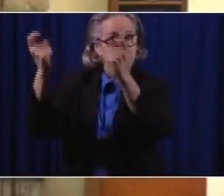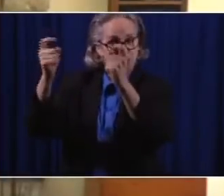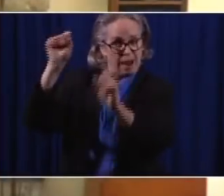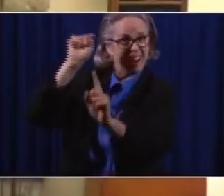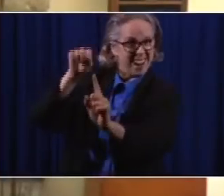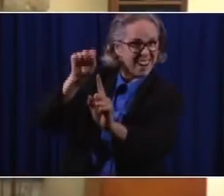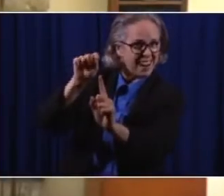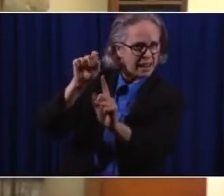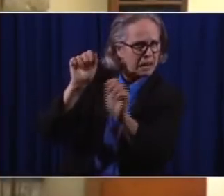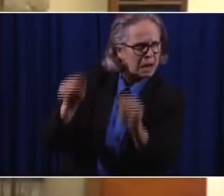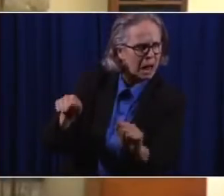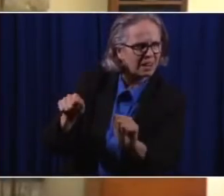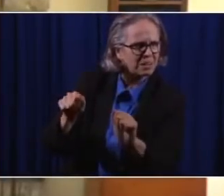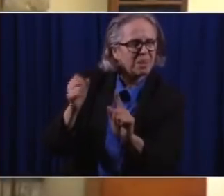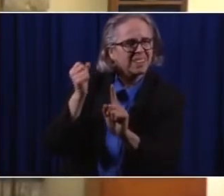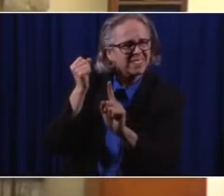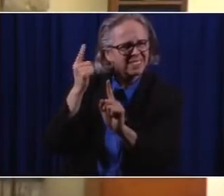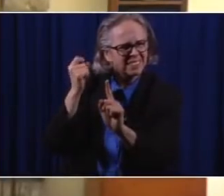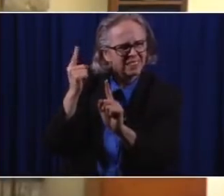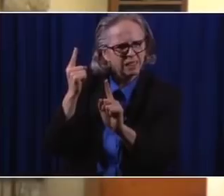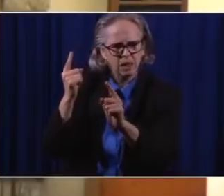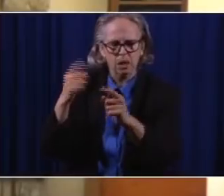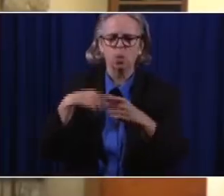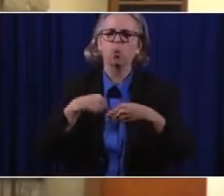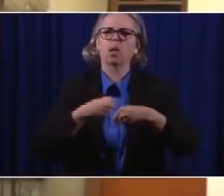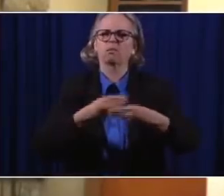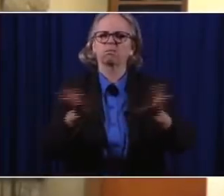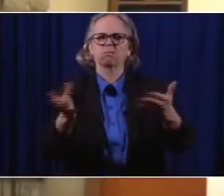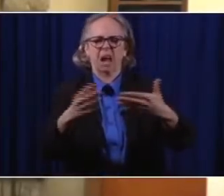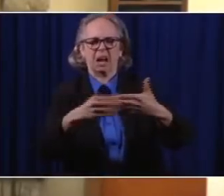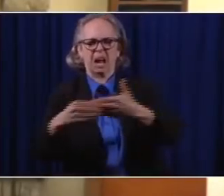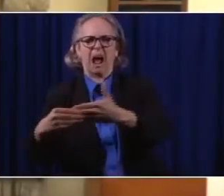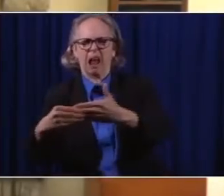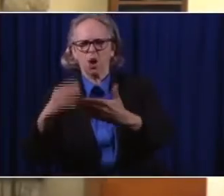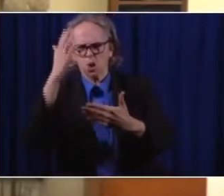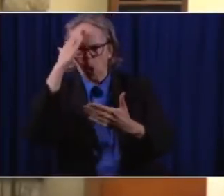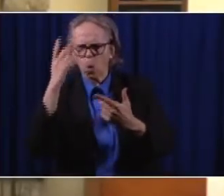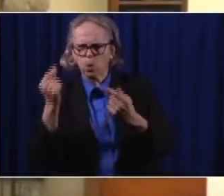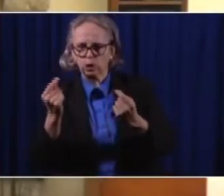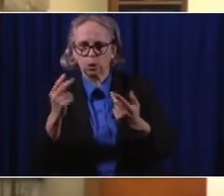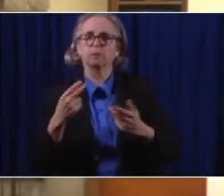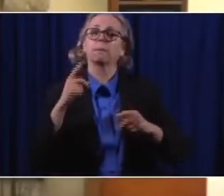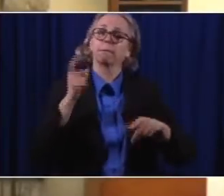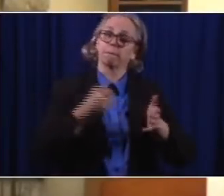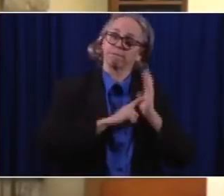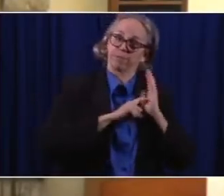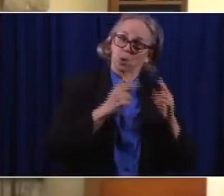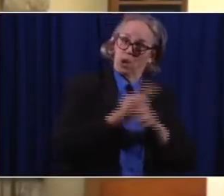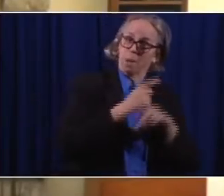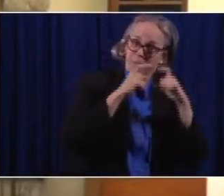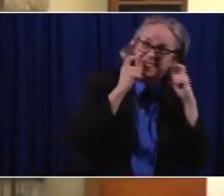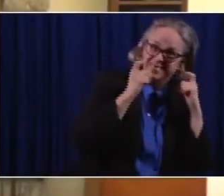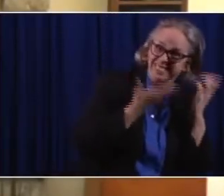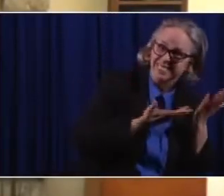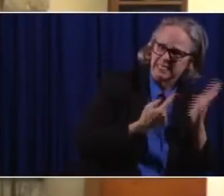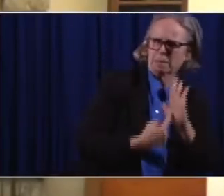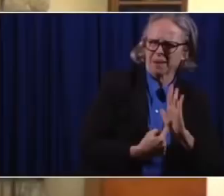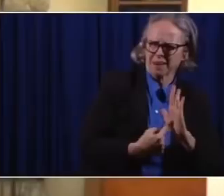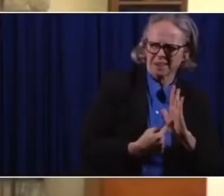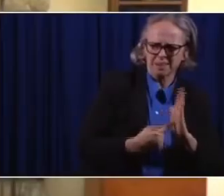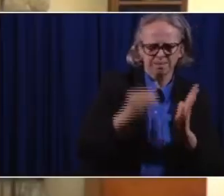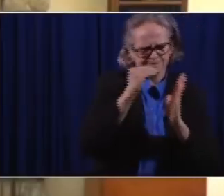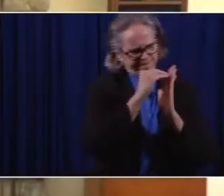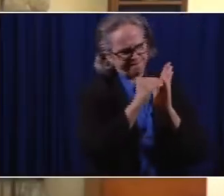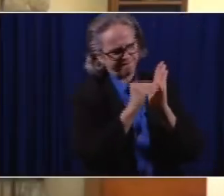going to be exactly what I think we all know. Wear a mask. If it's a banquet, a wedding